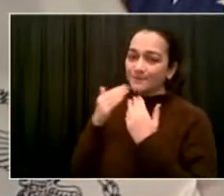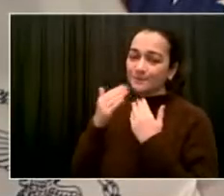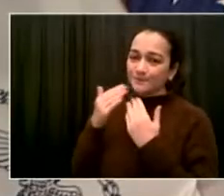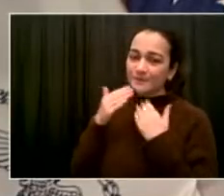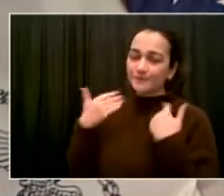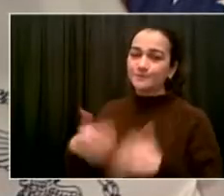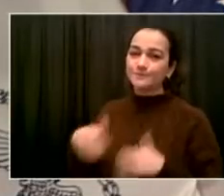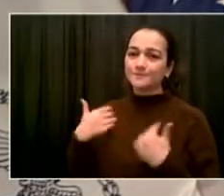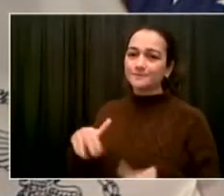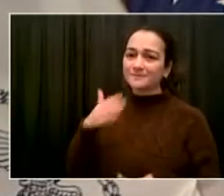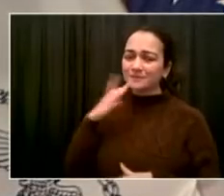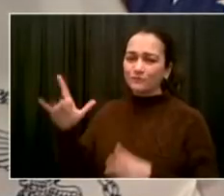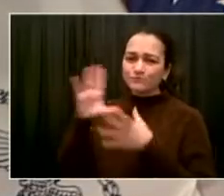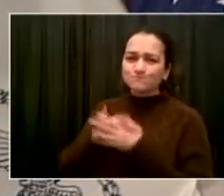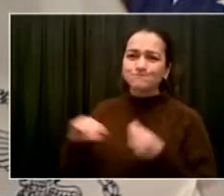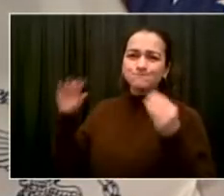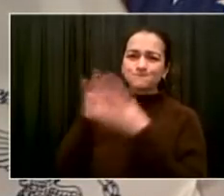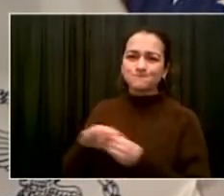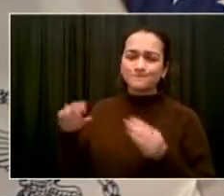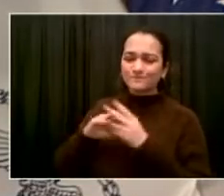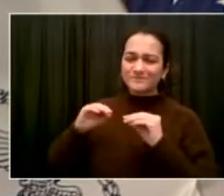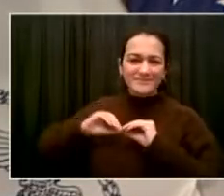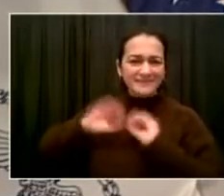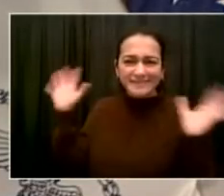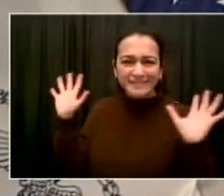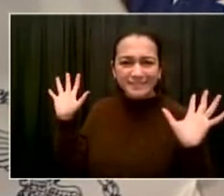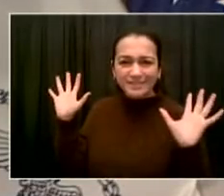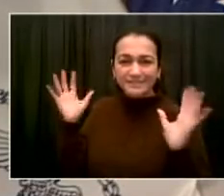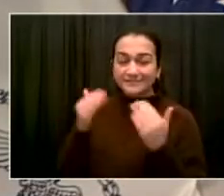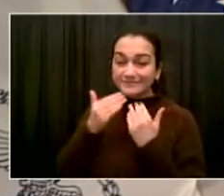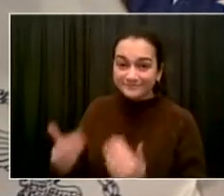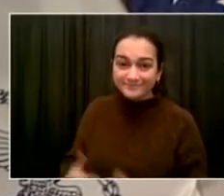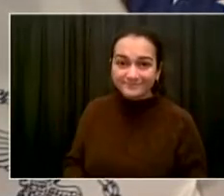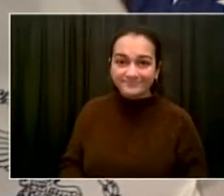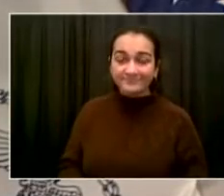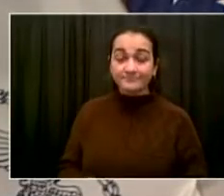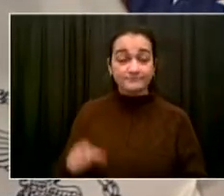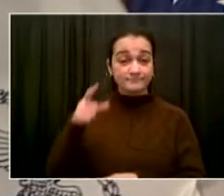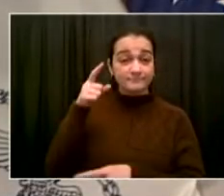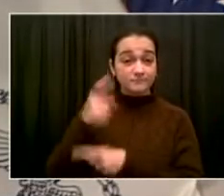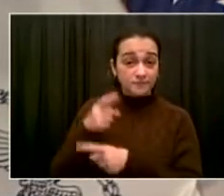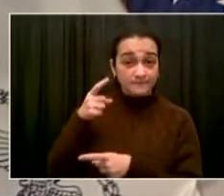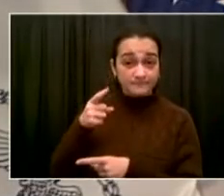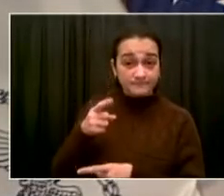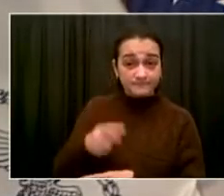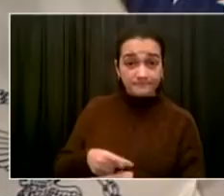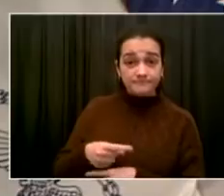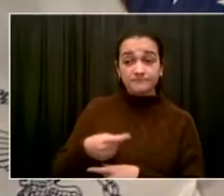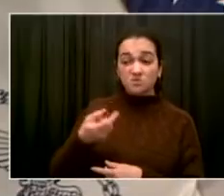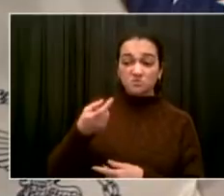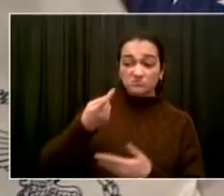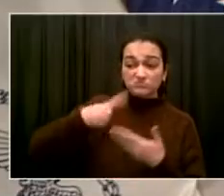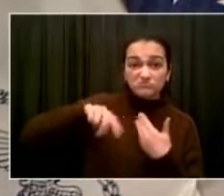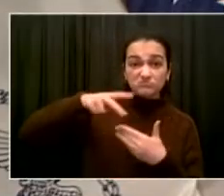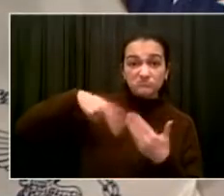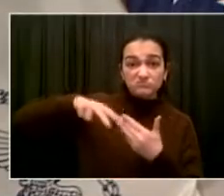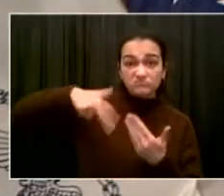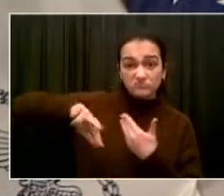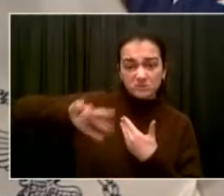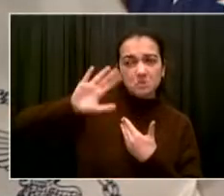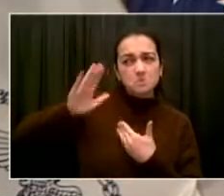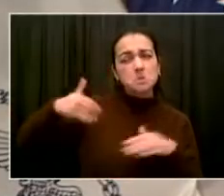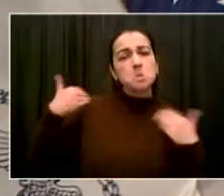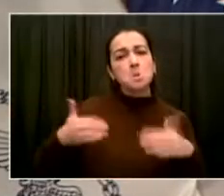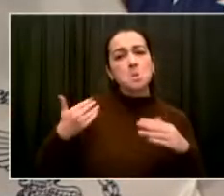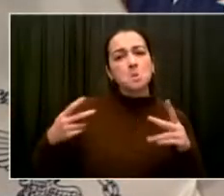challenging few weeks. We're not here to minimize the extent of the challenge. It will be very challenging, but it is something that we can meet. It's something we can